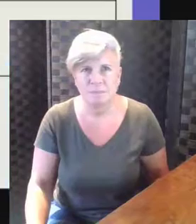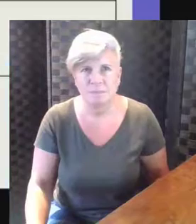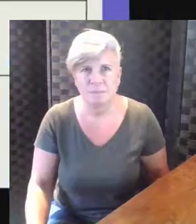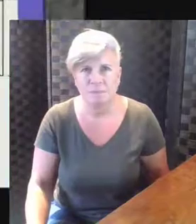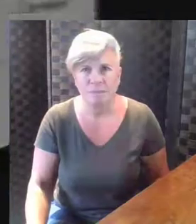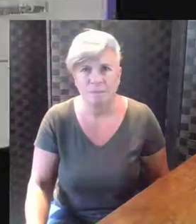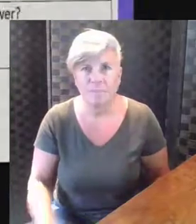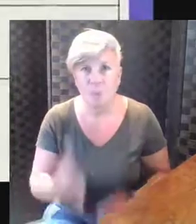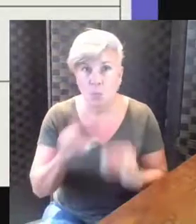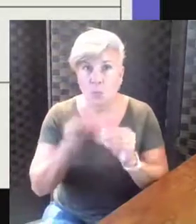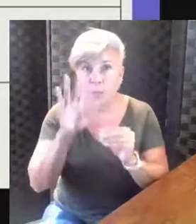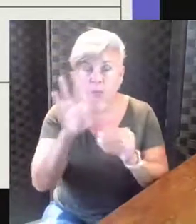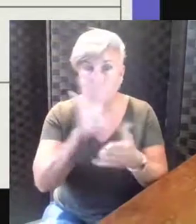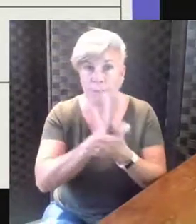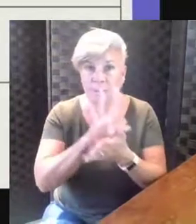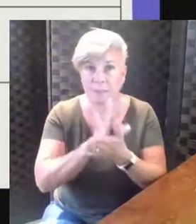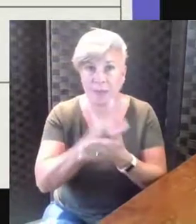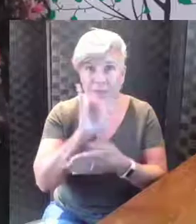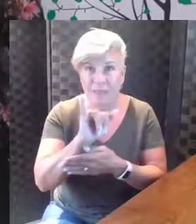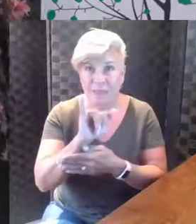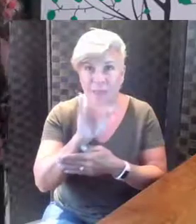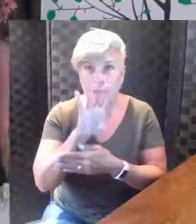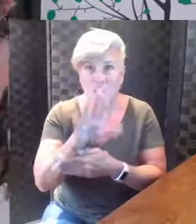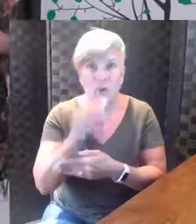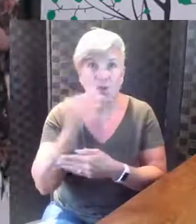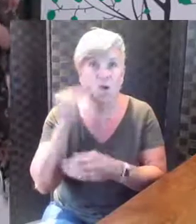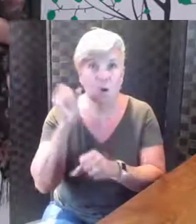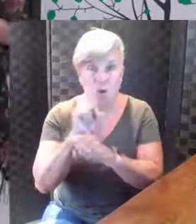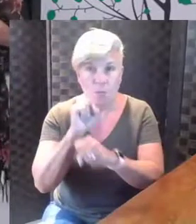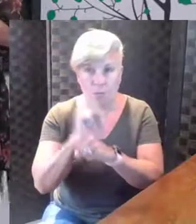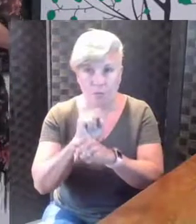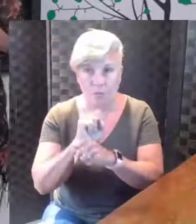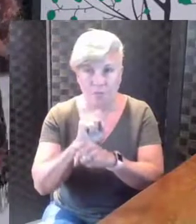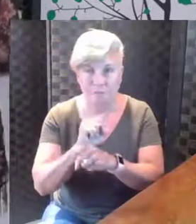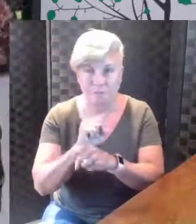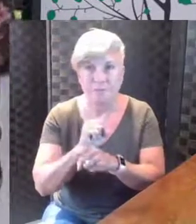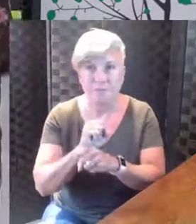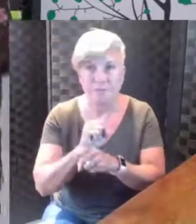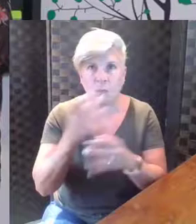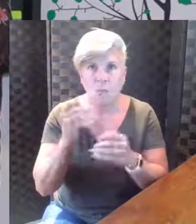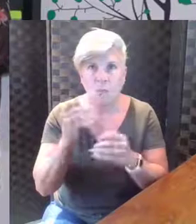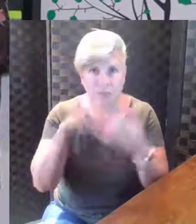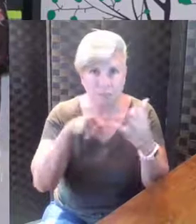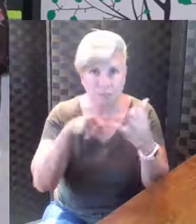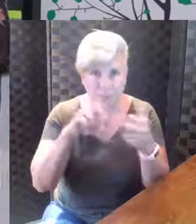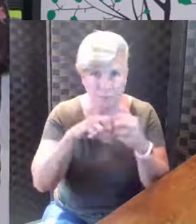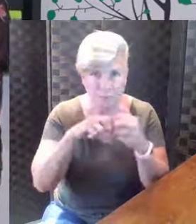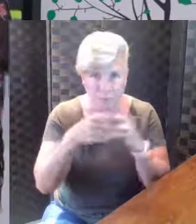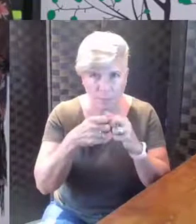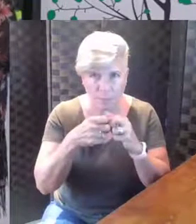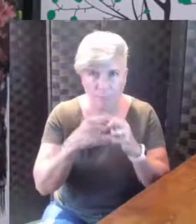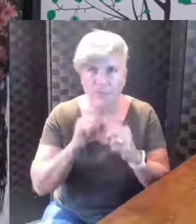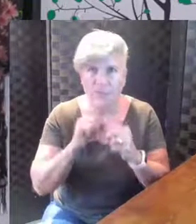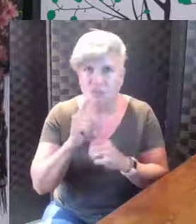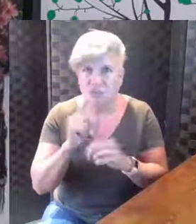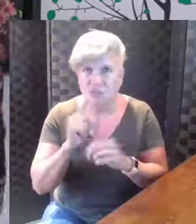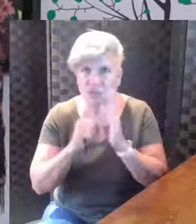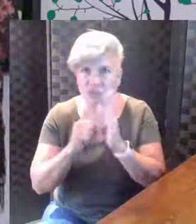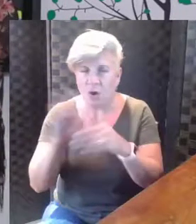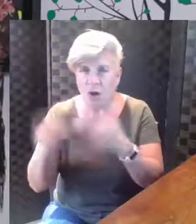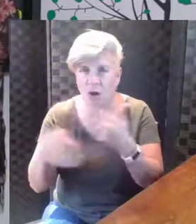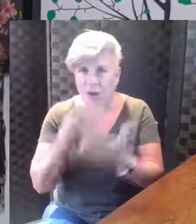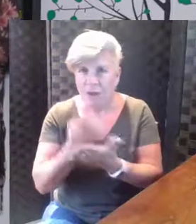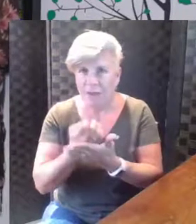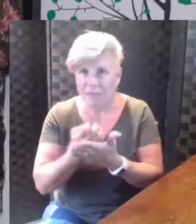All right, you have one more on your page, and that is going to be our extension today. So I want you to read the problem, make sure you show all